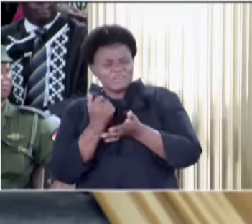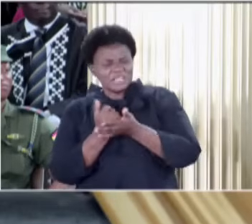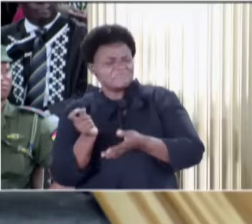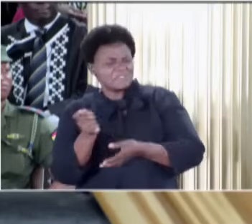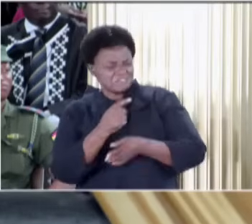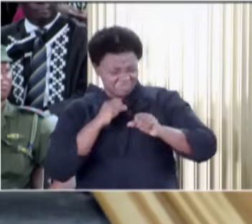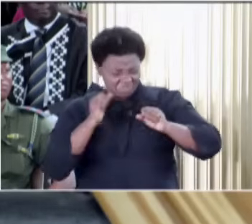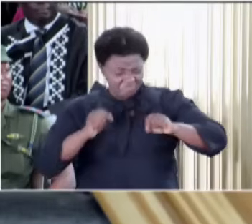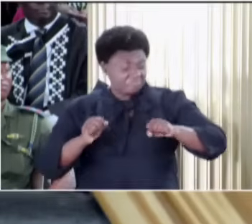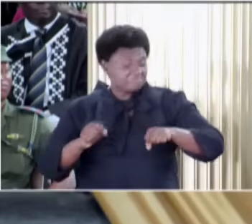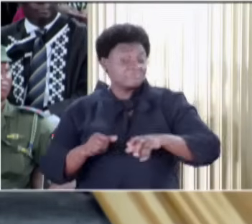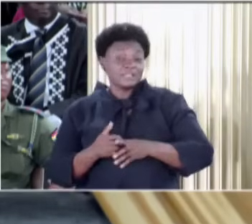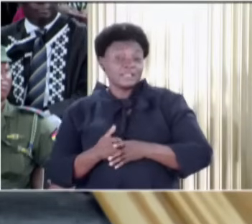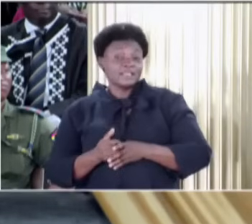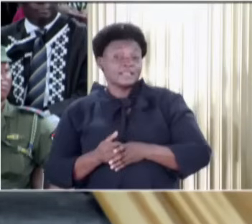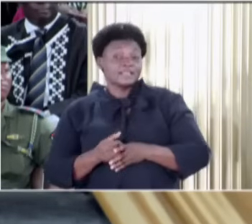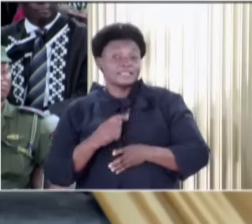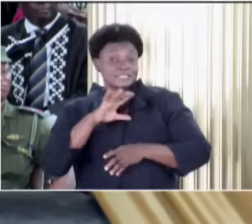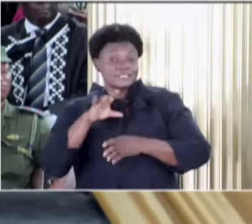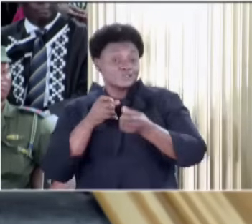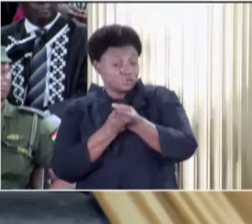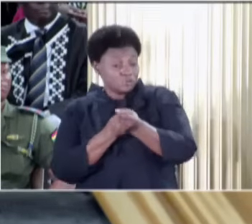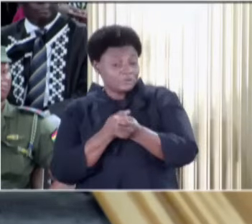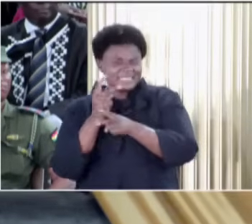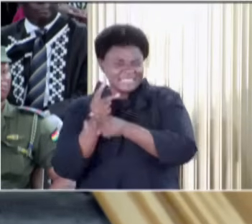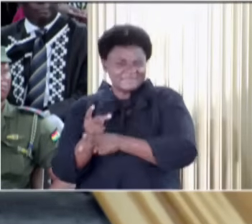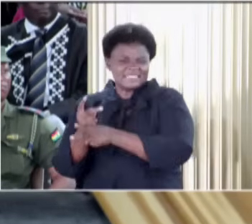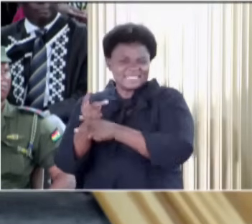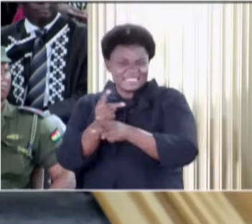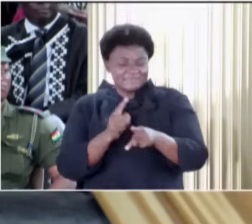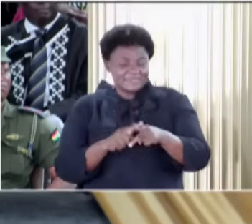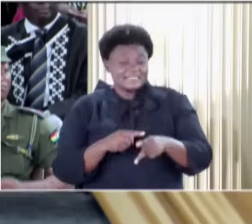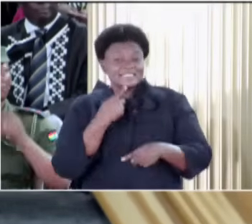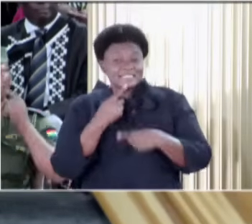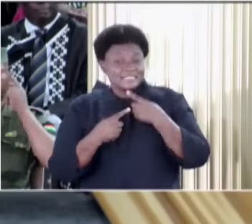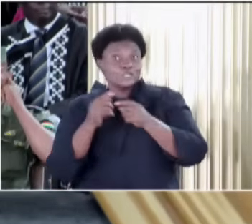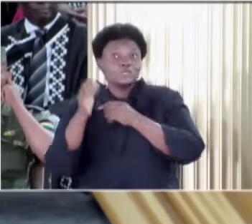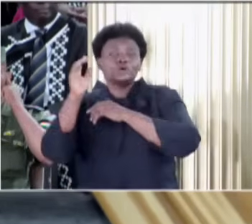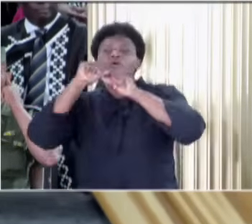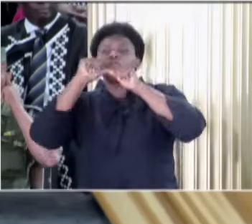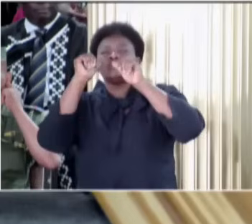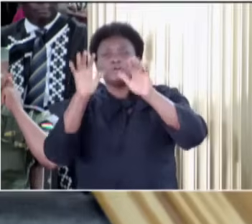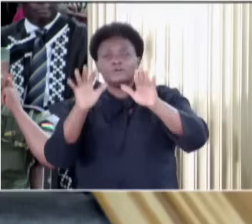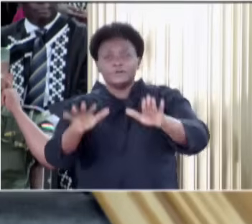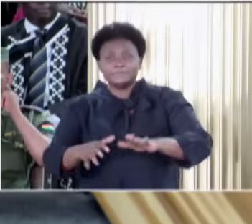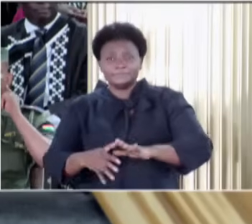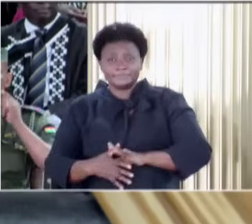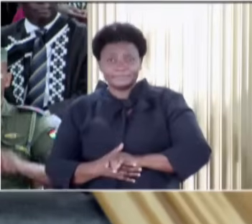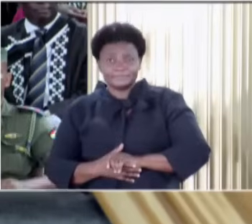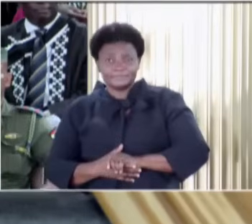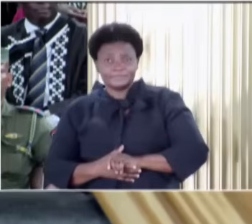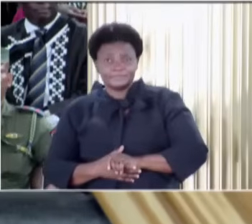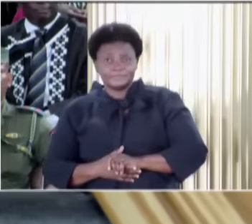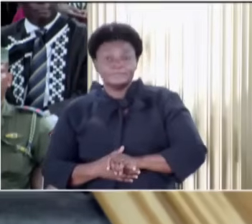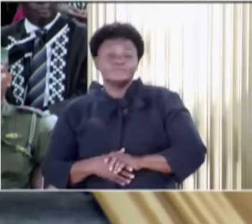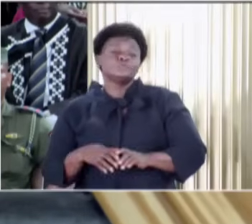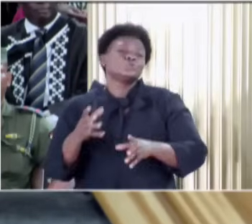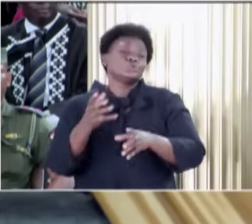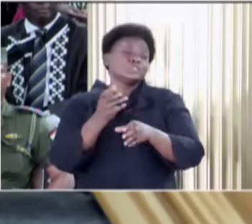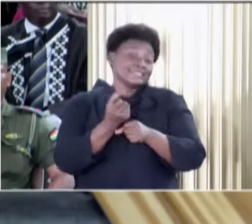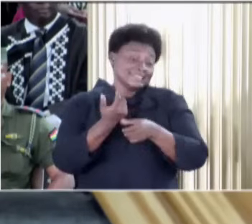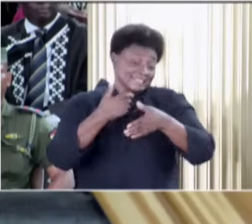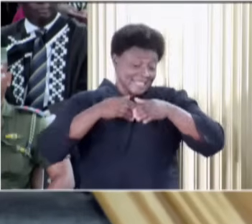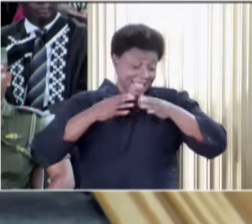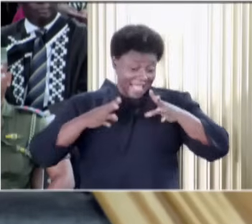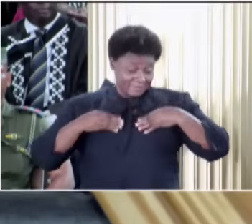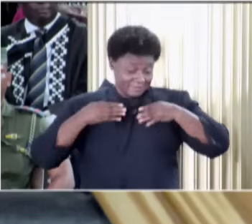possibility. Their support has kept us moving, and we say, may God bless you. We gained admission into the